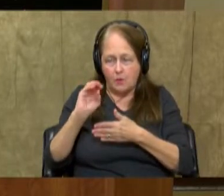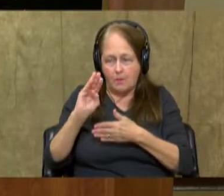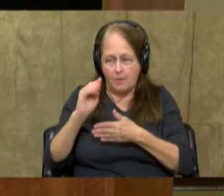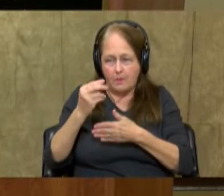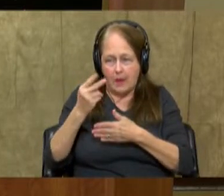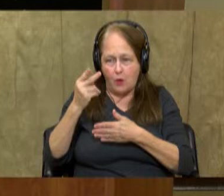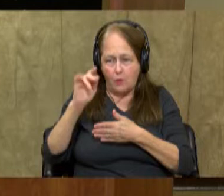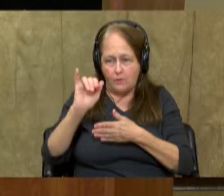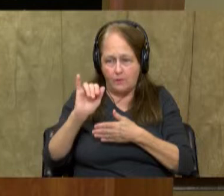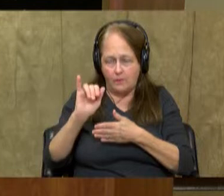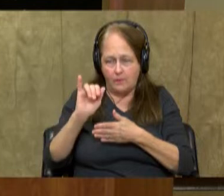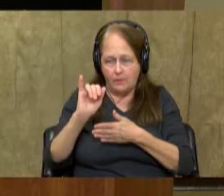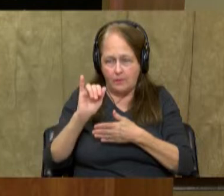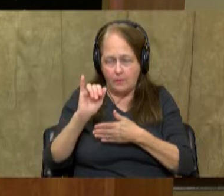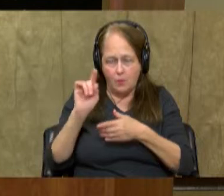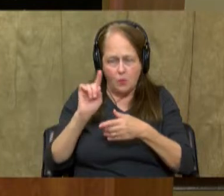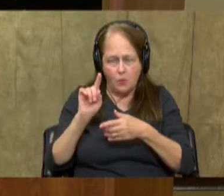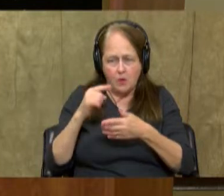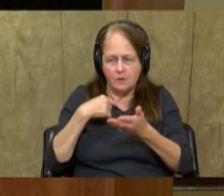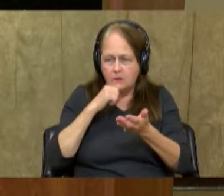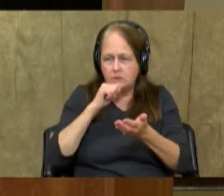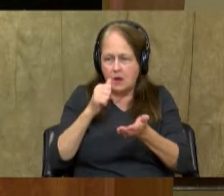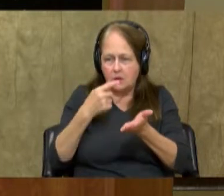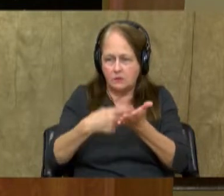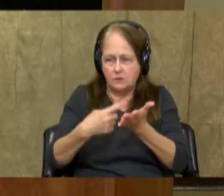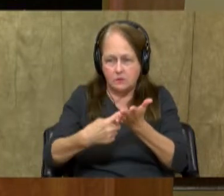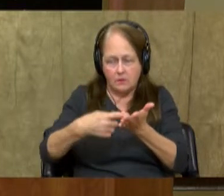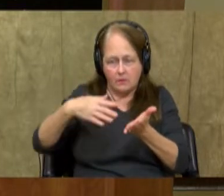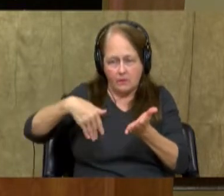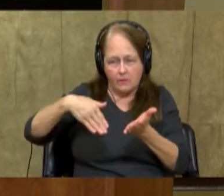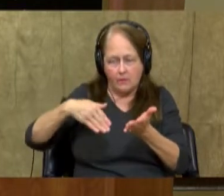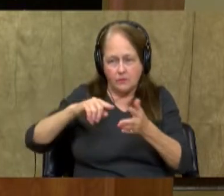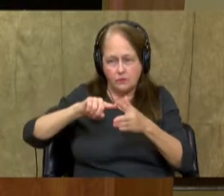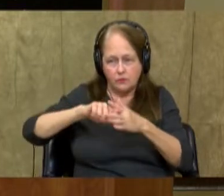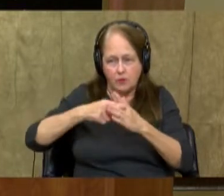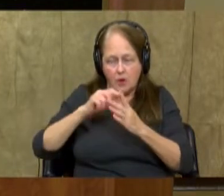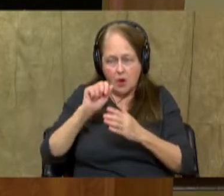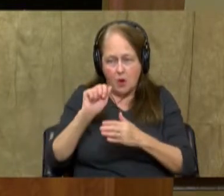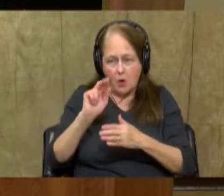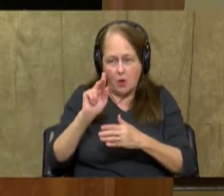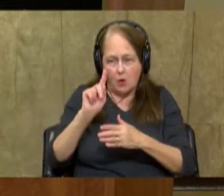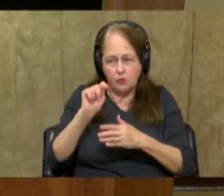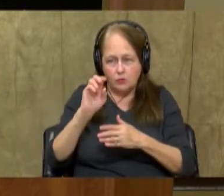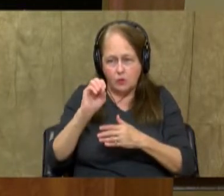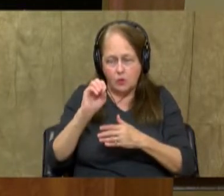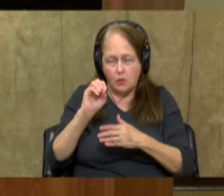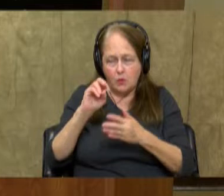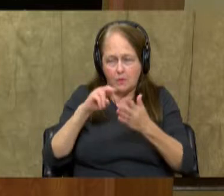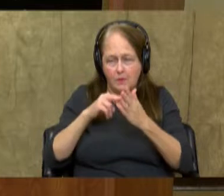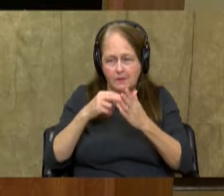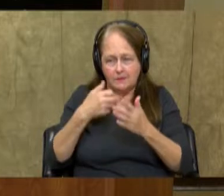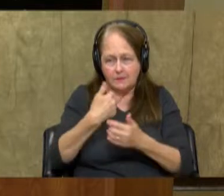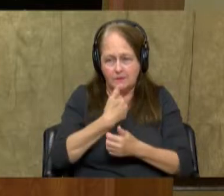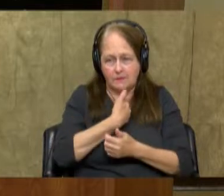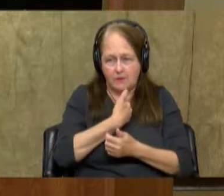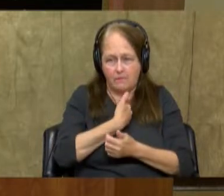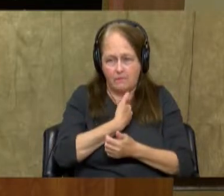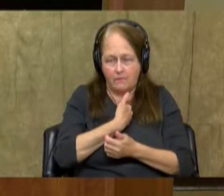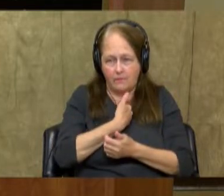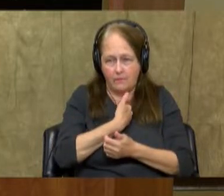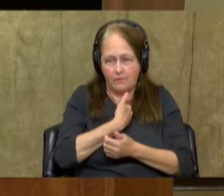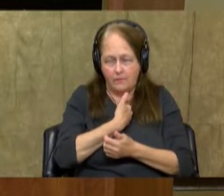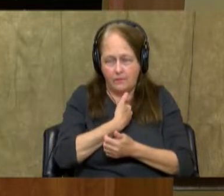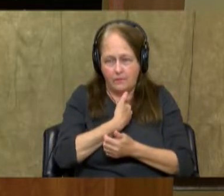didn't discuss about autobiography, well, it begins with auto. It's a prefix. It means self. Another